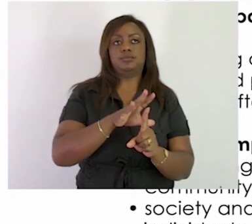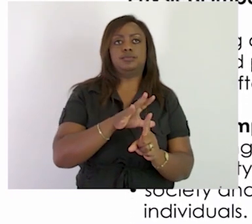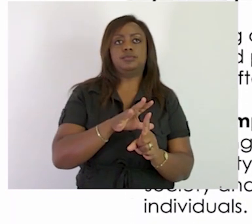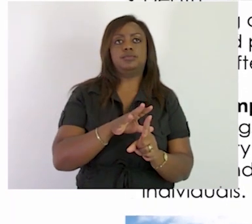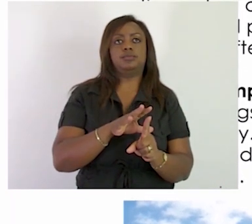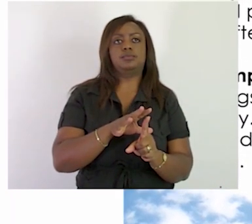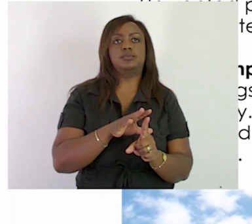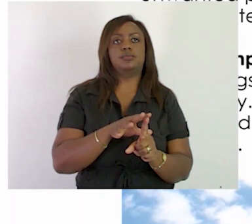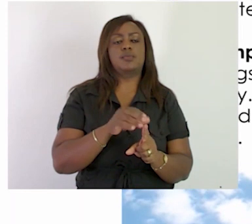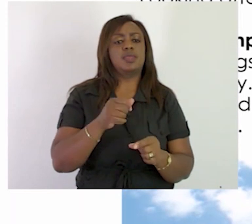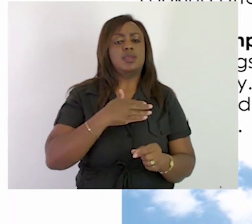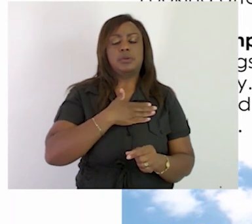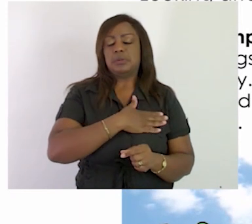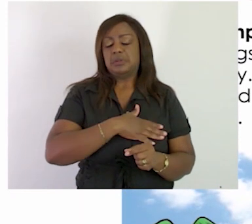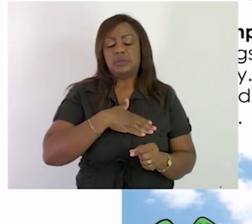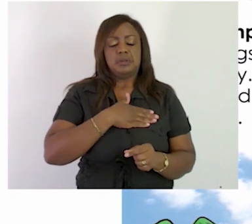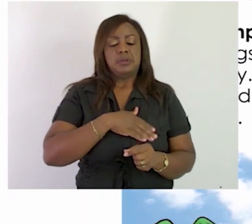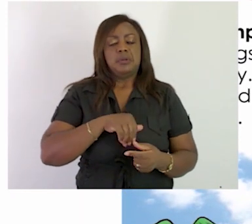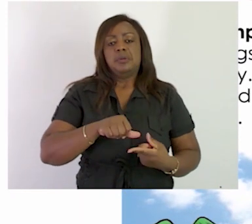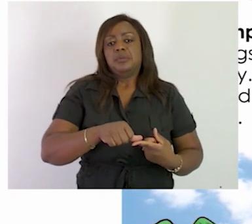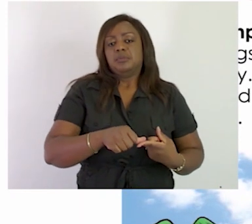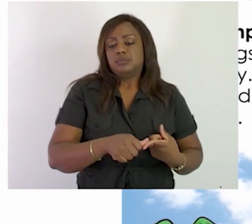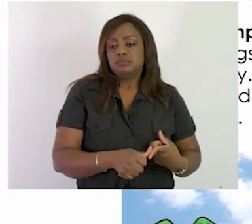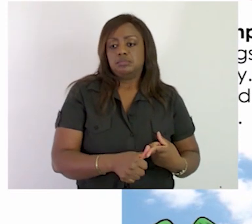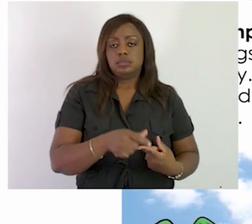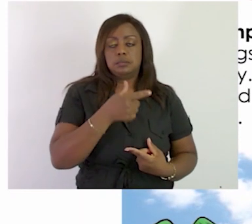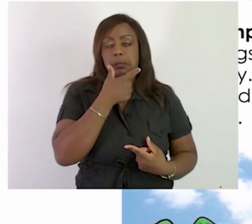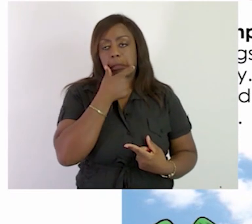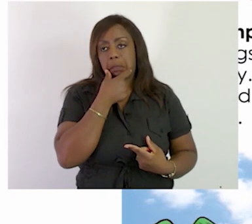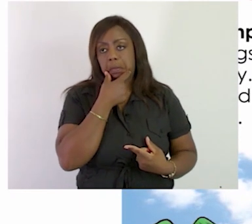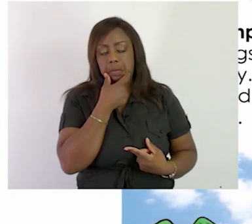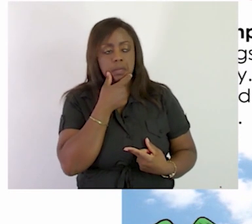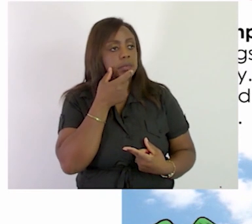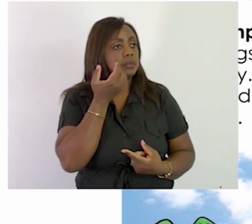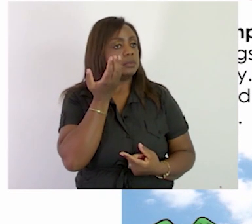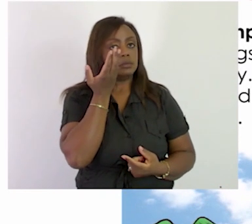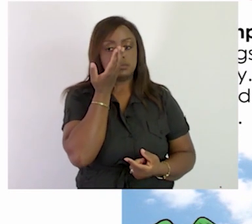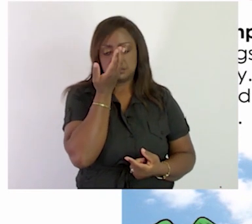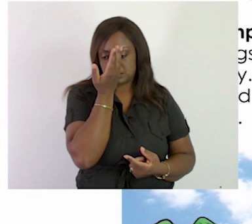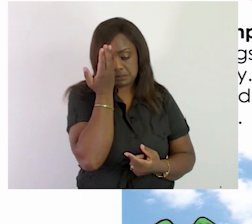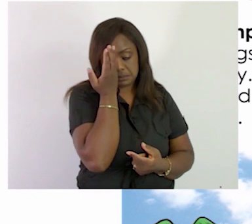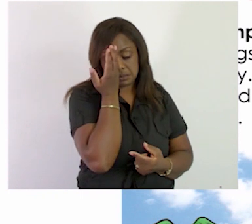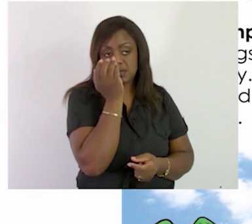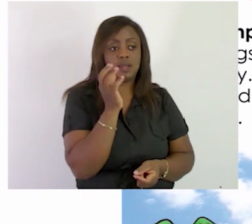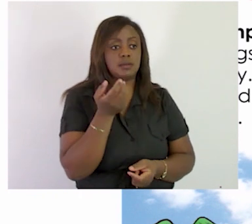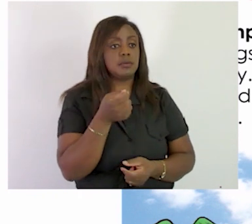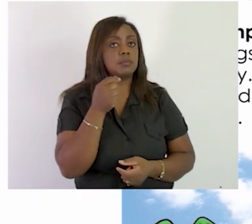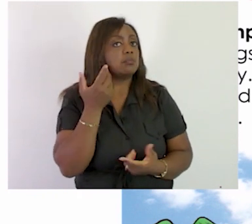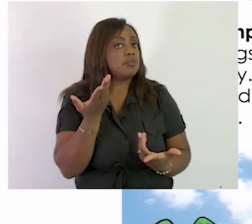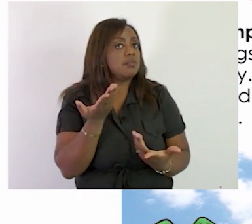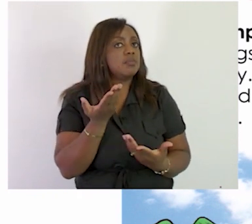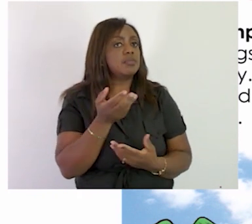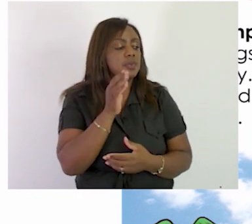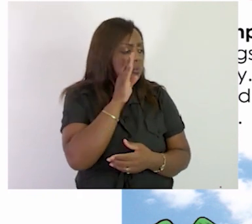head of feelings. When you are, for example, when you are sick, it affects people. People are hurt. Everybody's